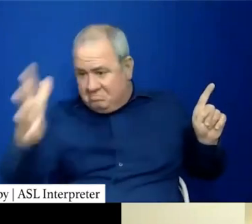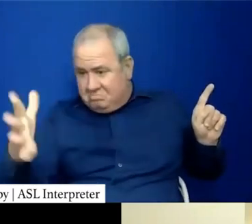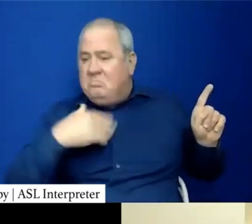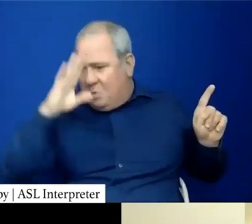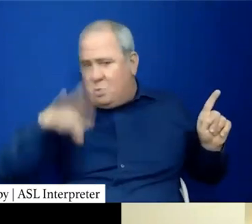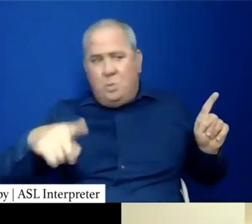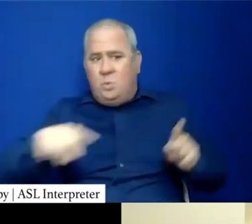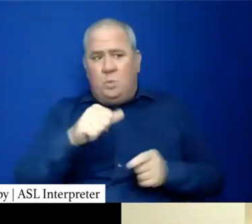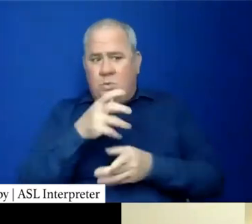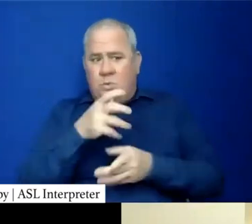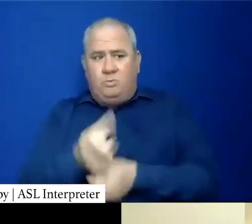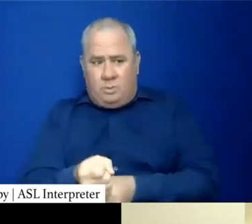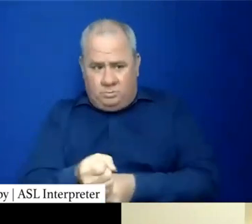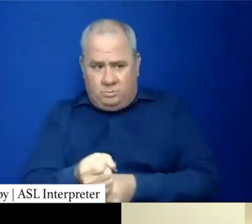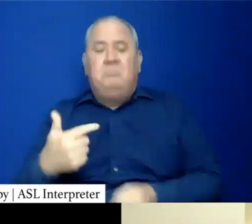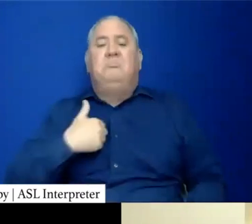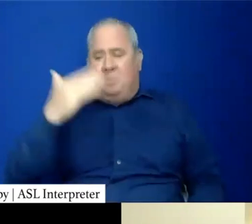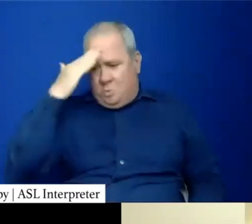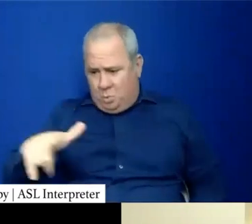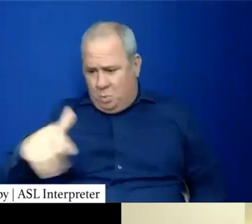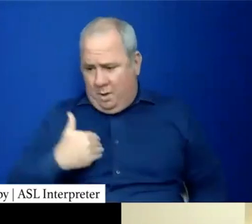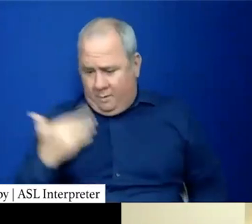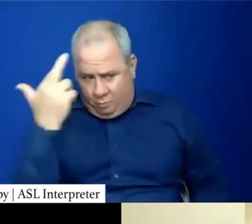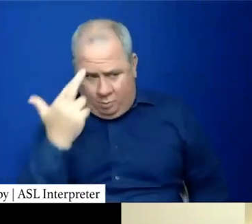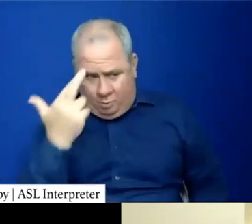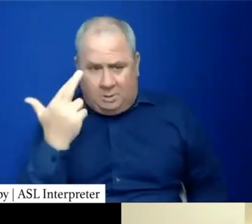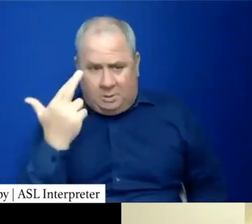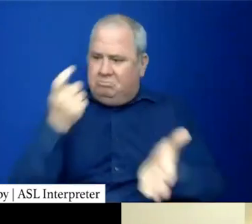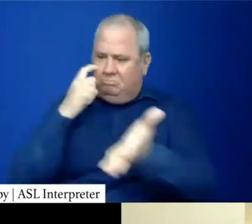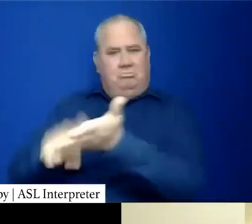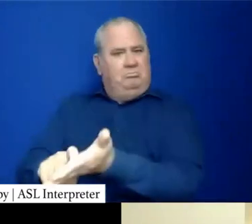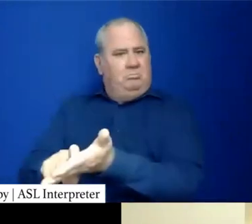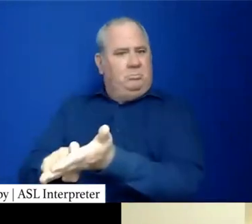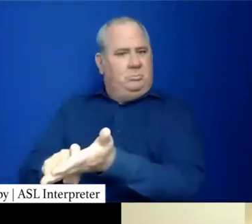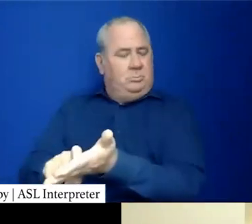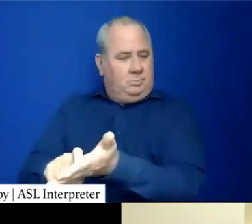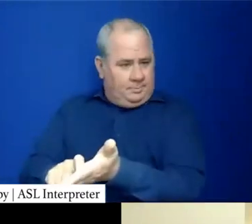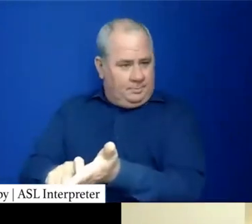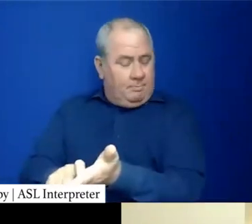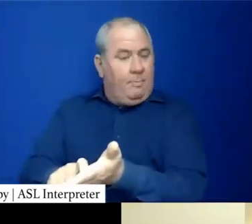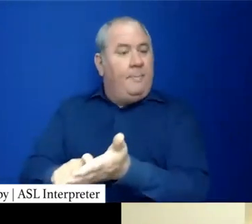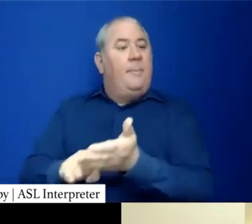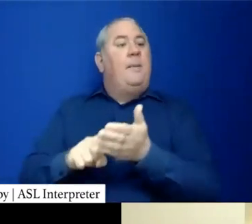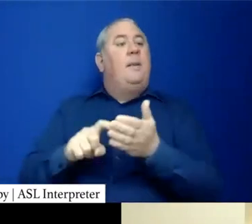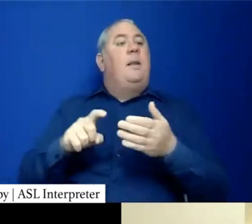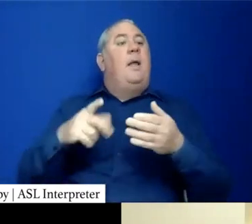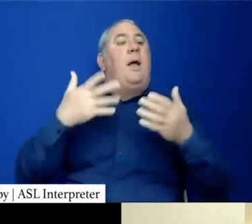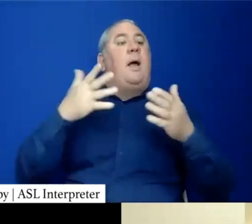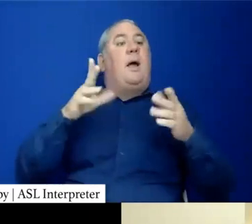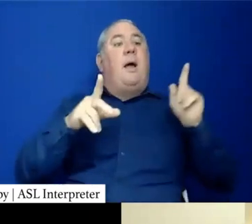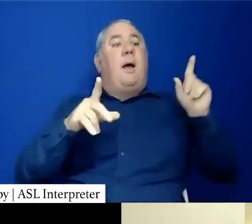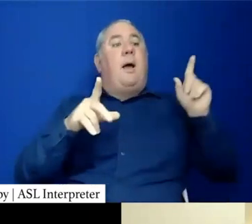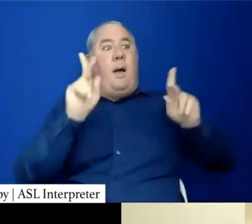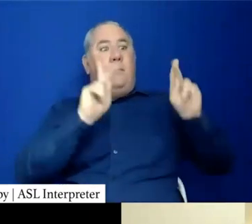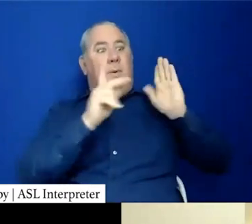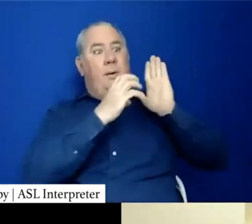there's a reason for it. And the people who wrote that slide originally, like, automatically